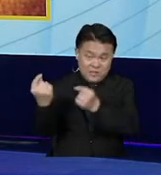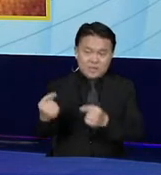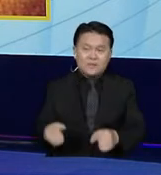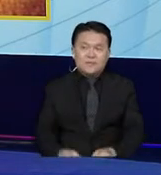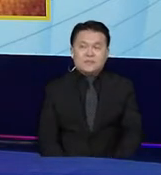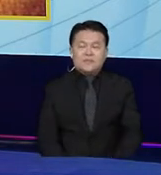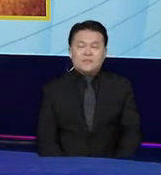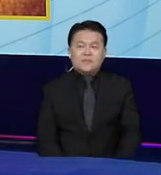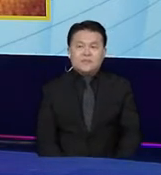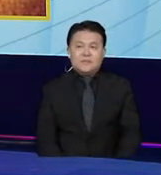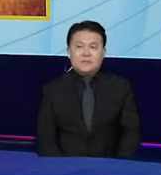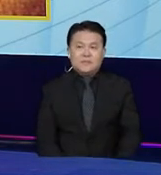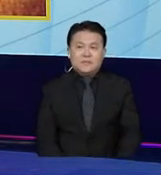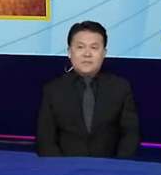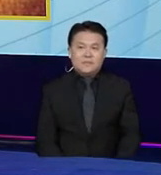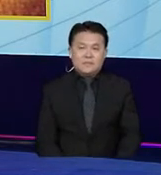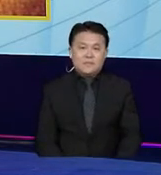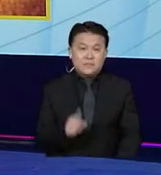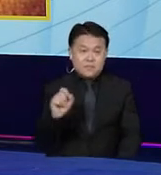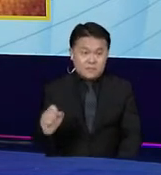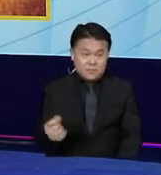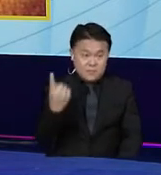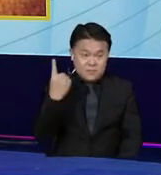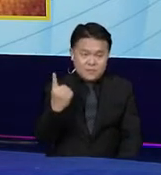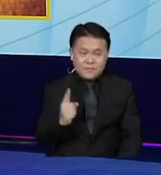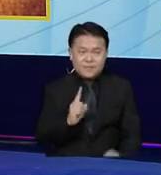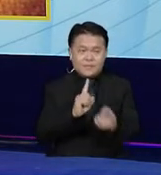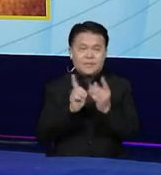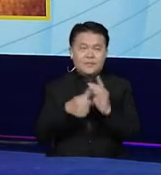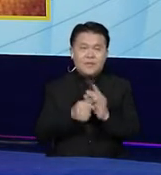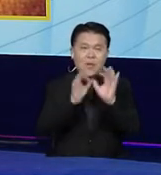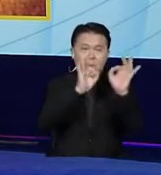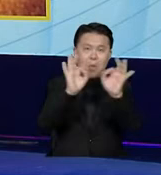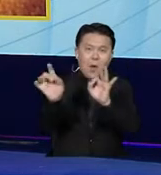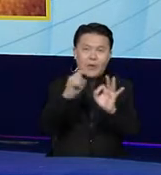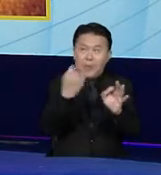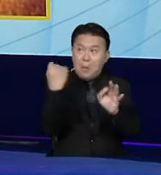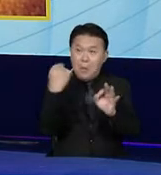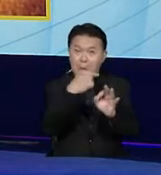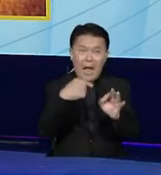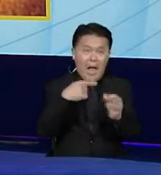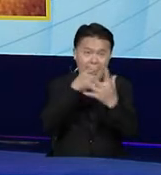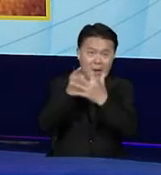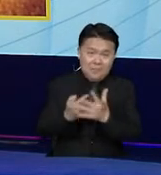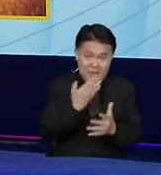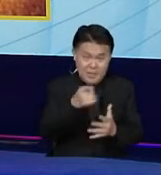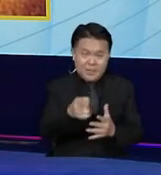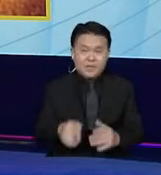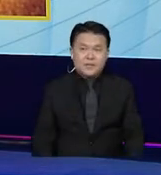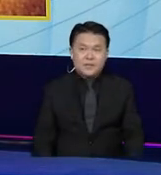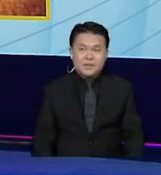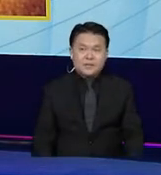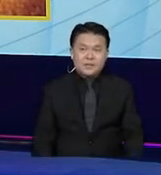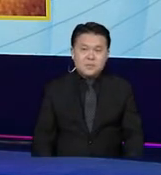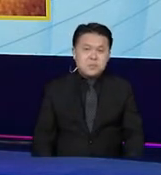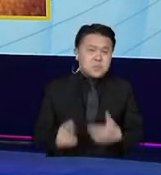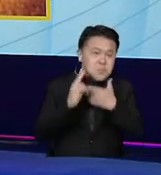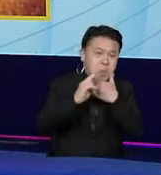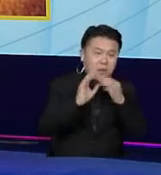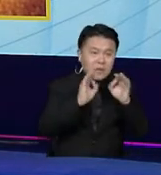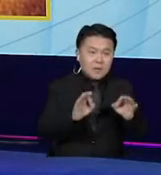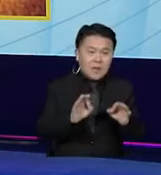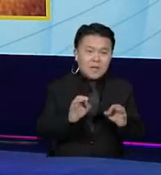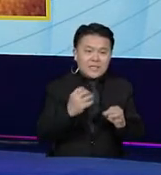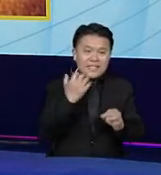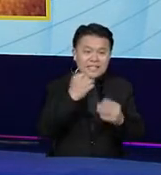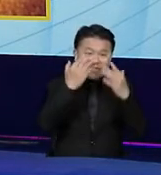pupil and makes it easy to see where someone's looking. Every other primate uses pigment to hide